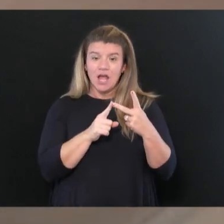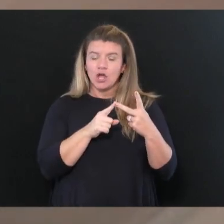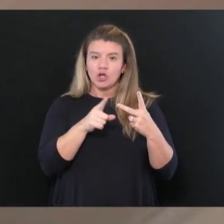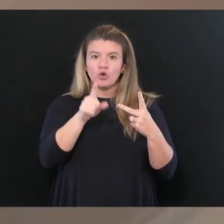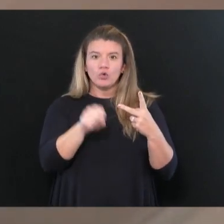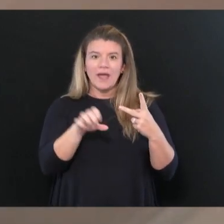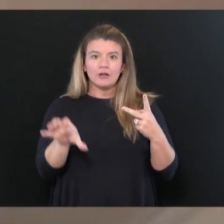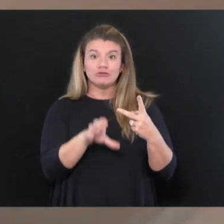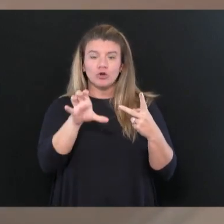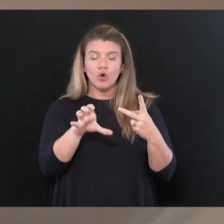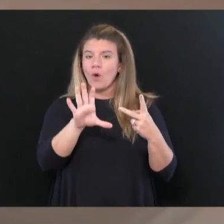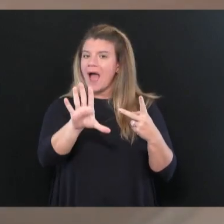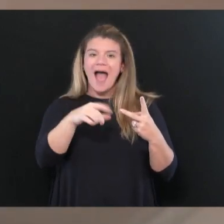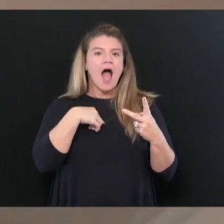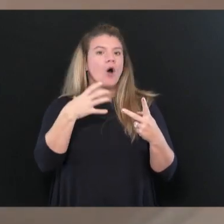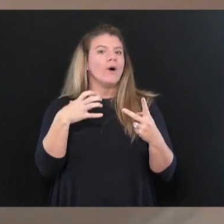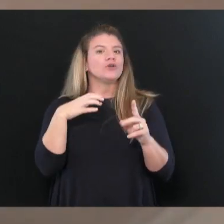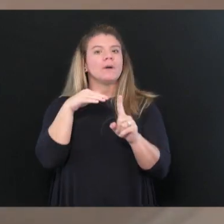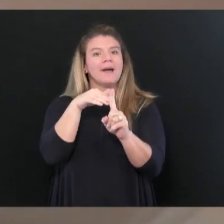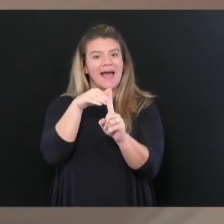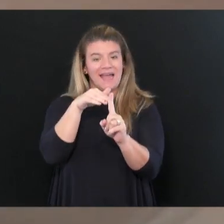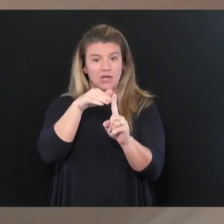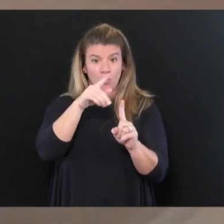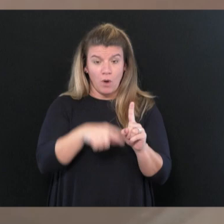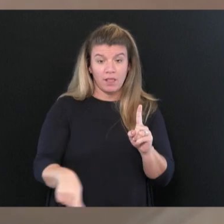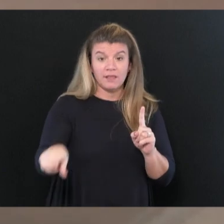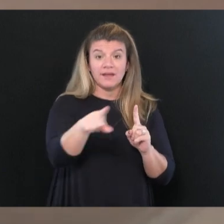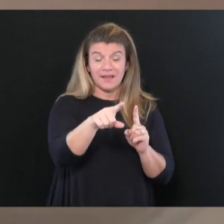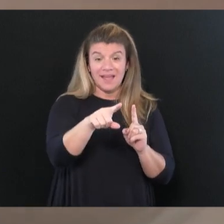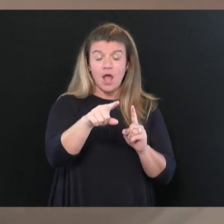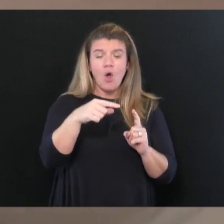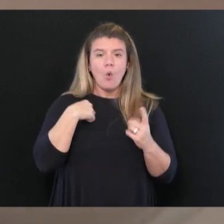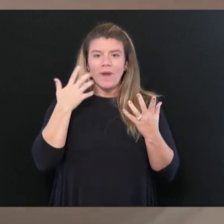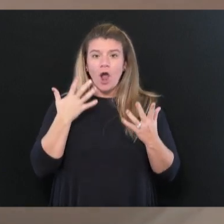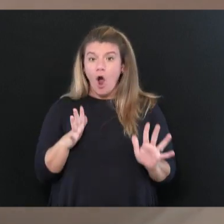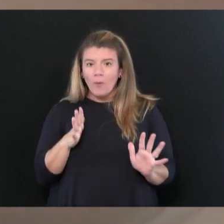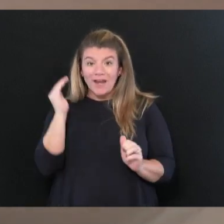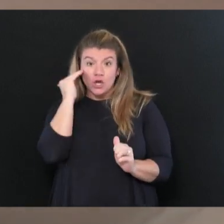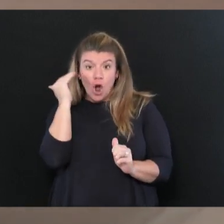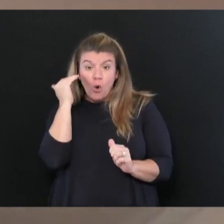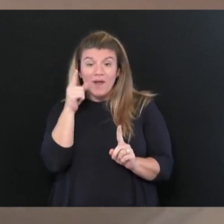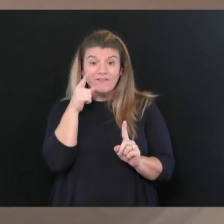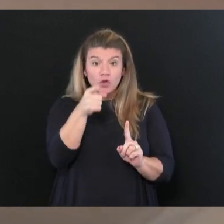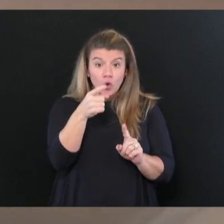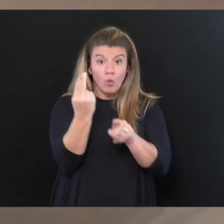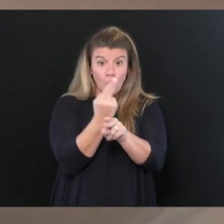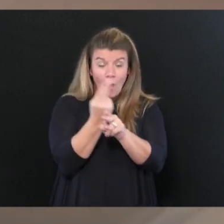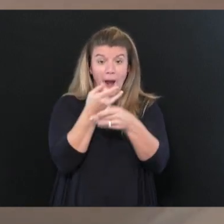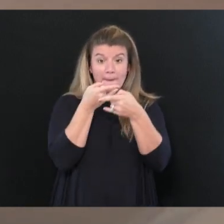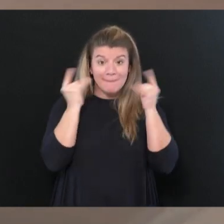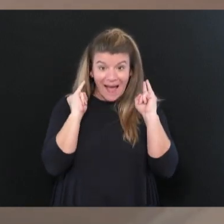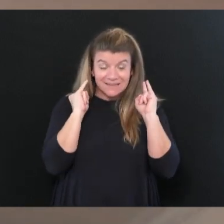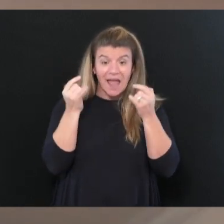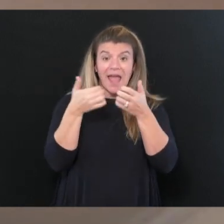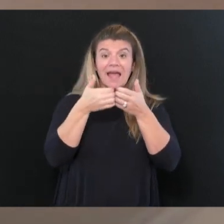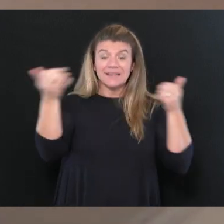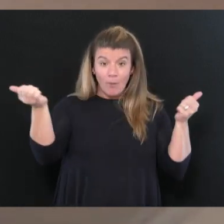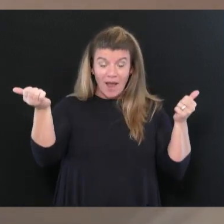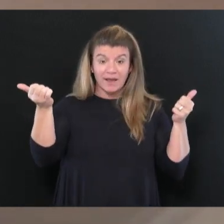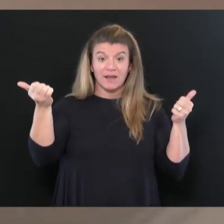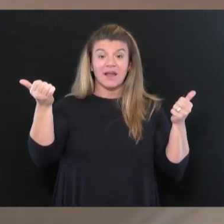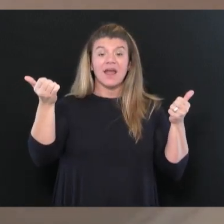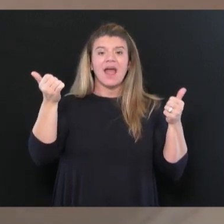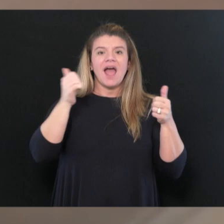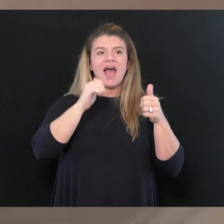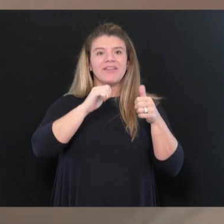that we just want to remind each person of, is we know if people wear masks and physically distance and